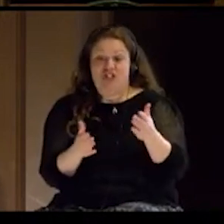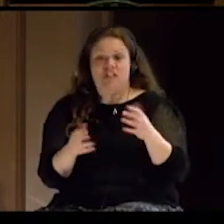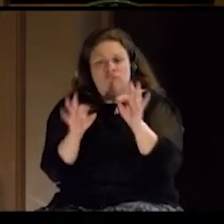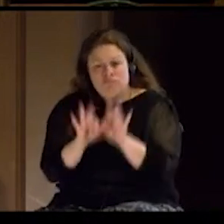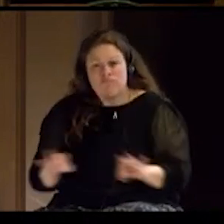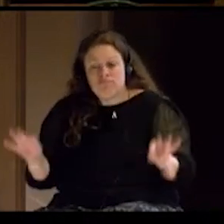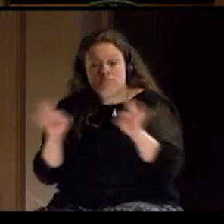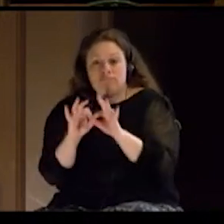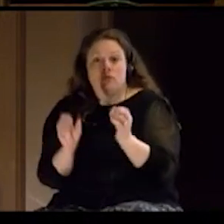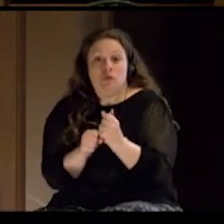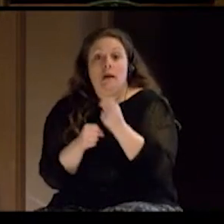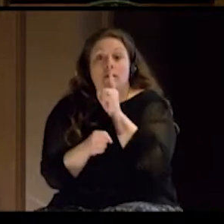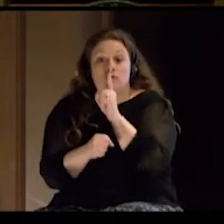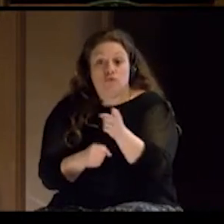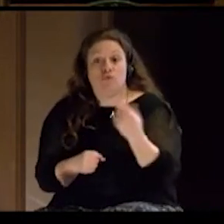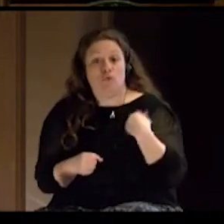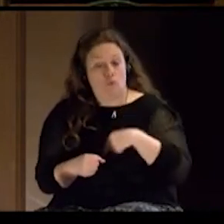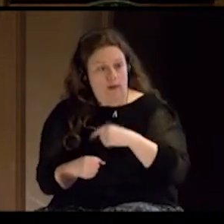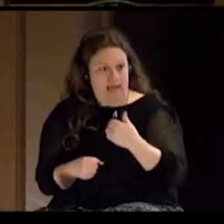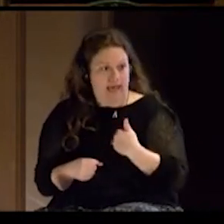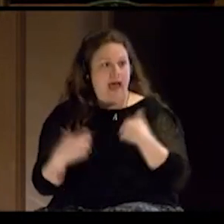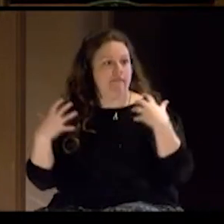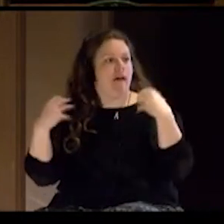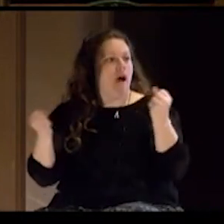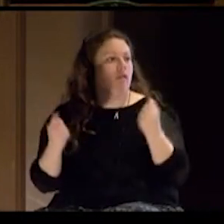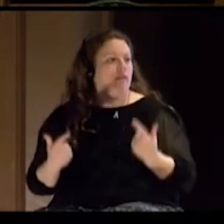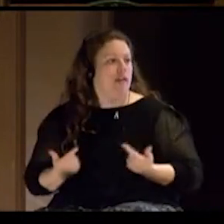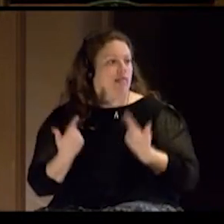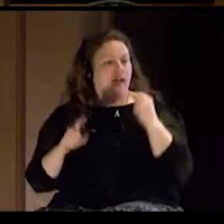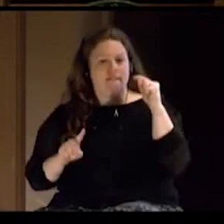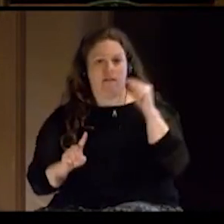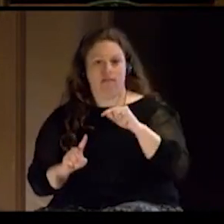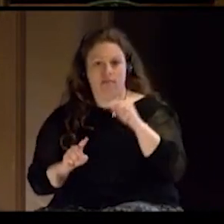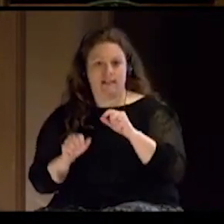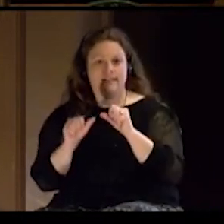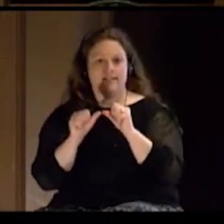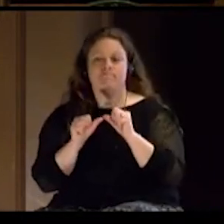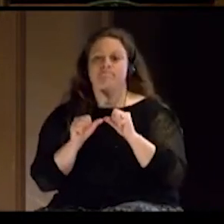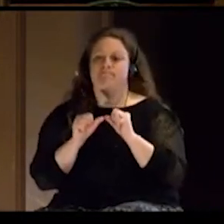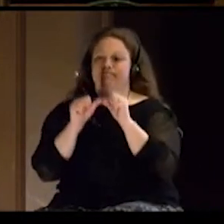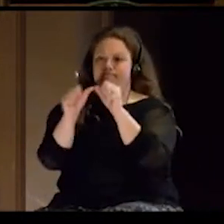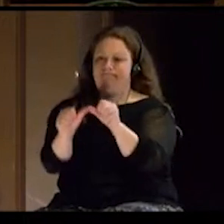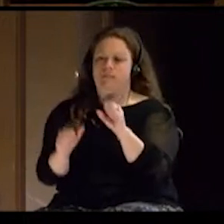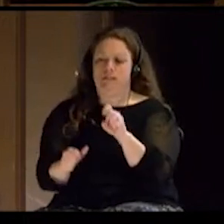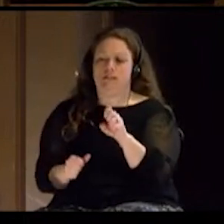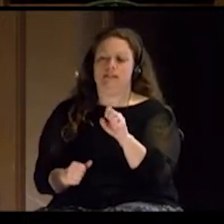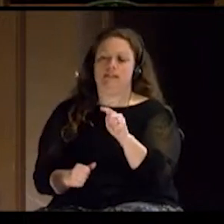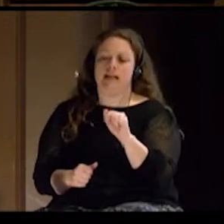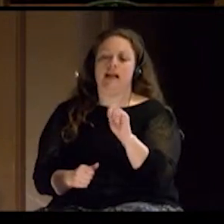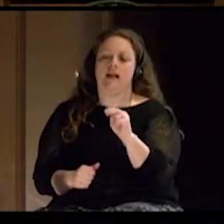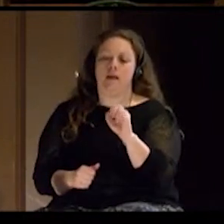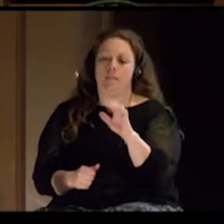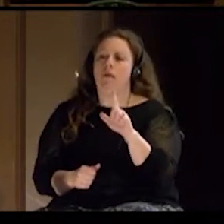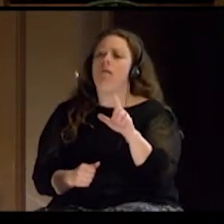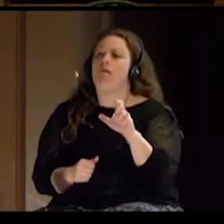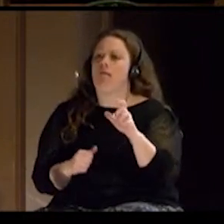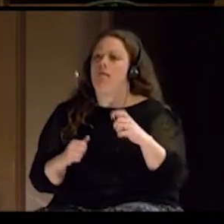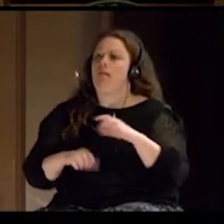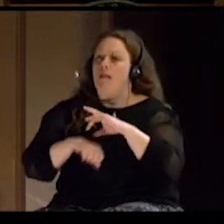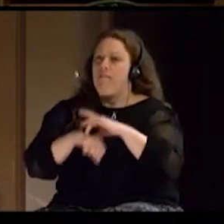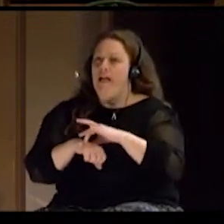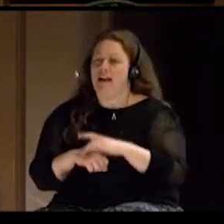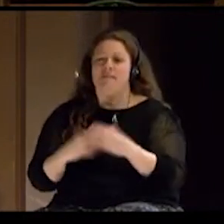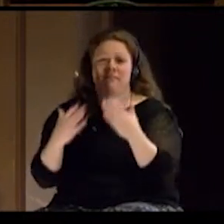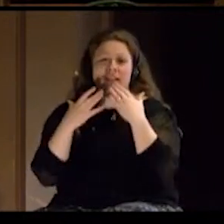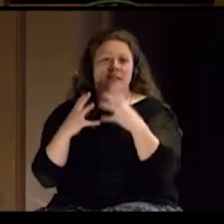ensuring that we can have healthy life on this sustainable planet. So thank you very much, and I look forward